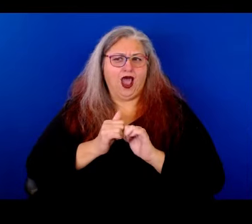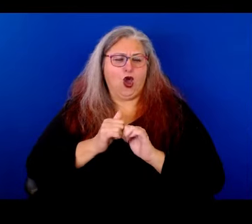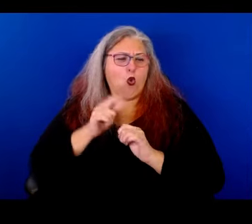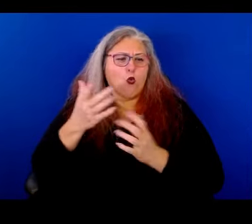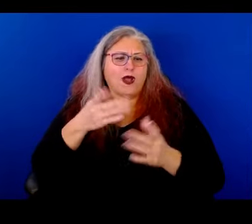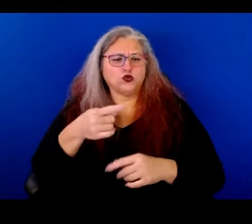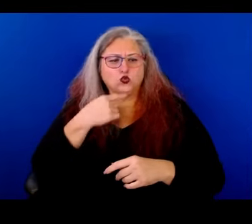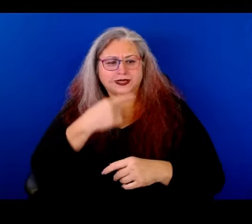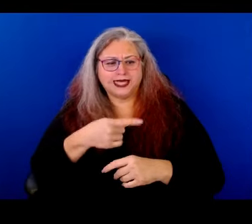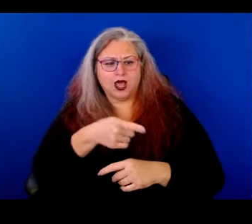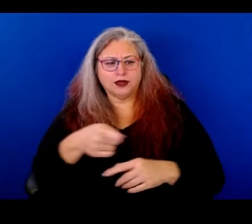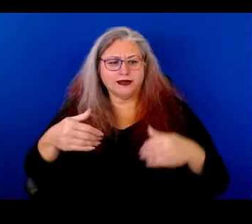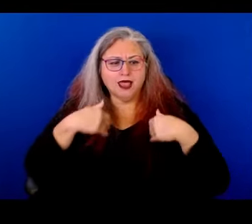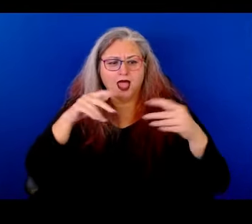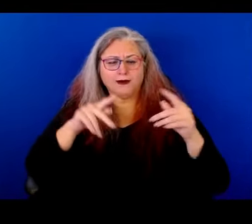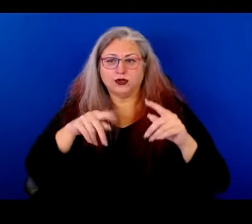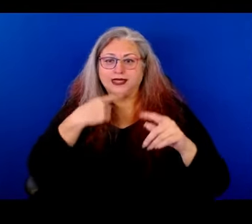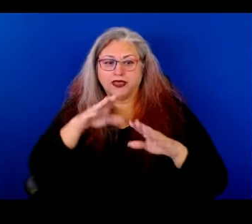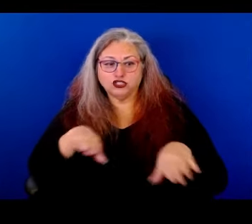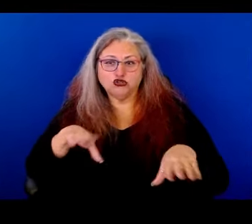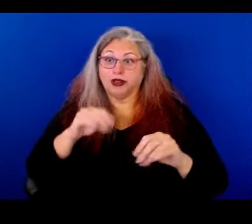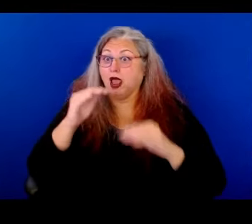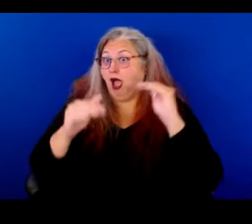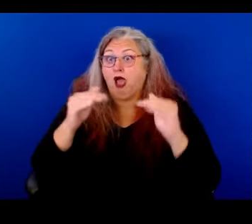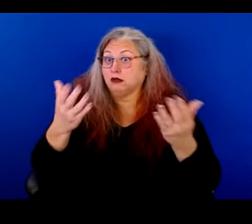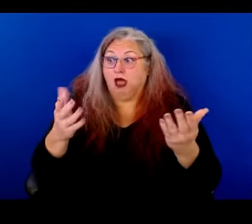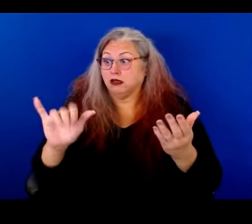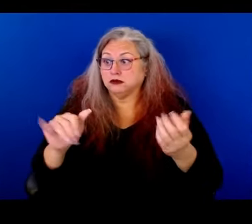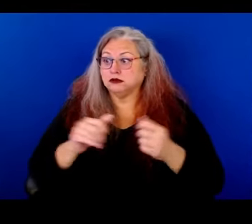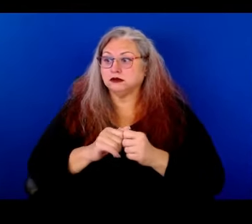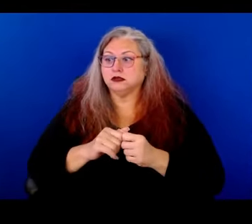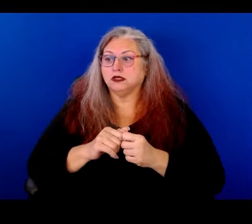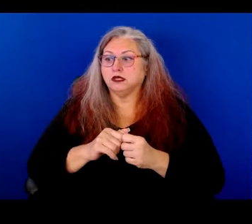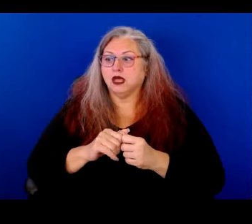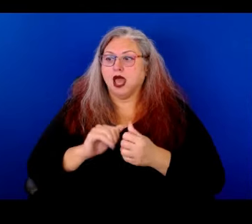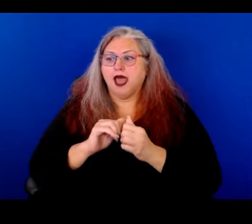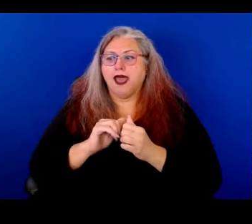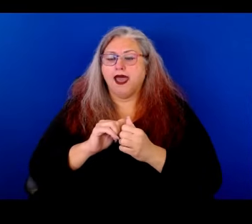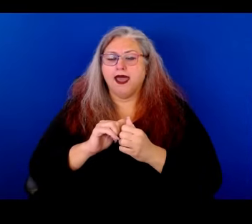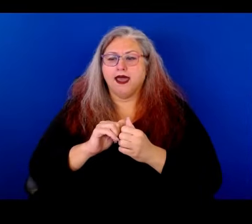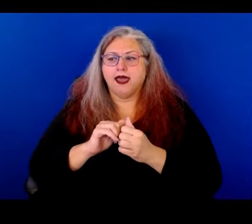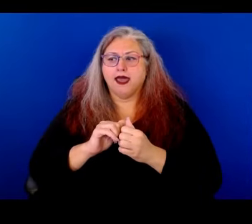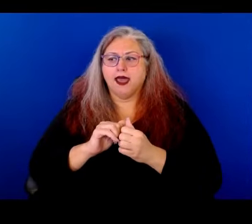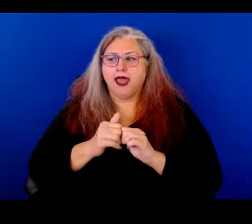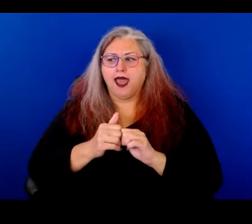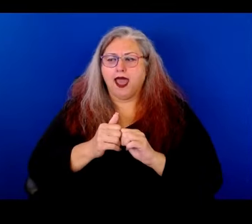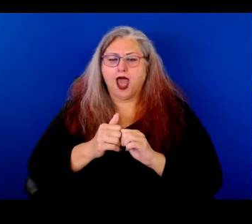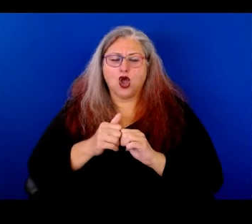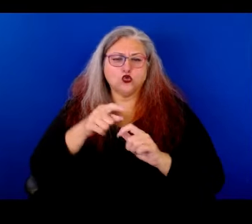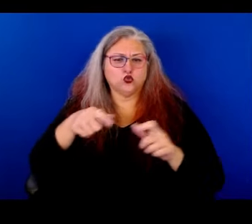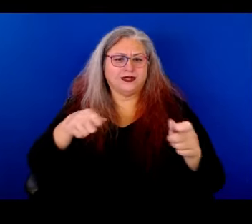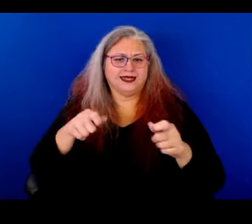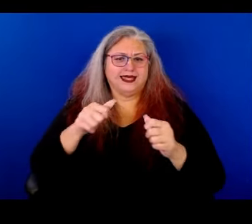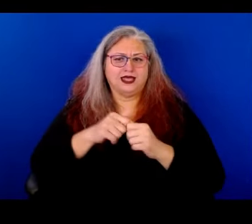you tell young people, children, and adults, for that fact, how to deal with